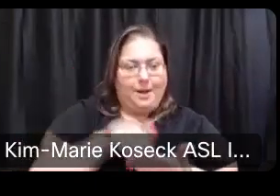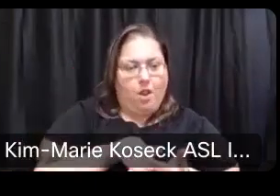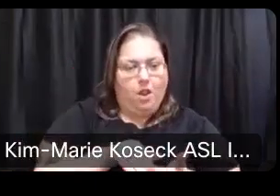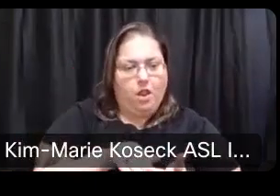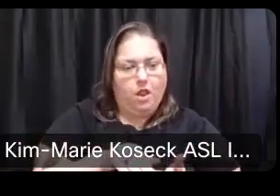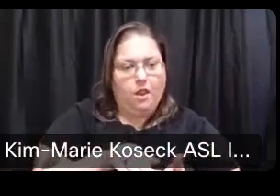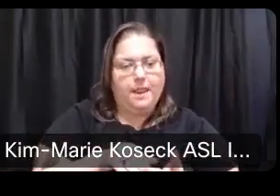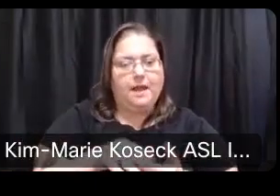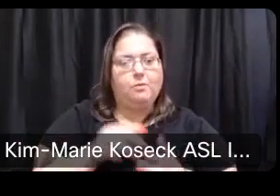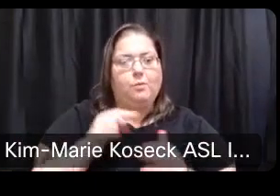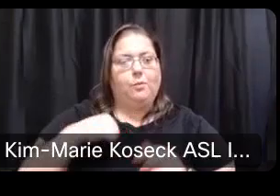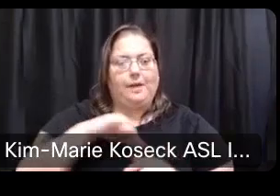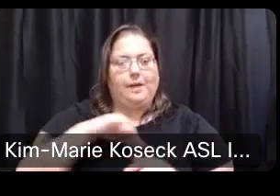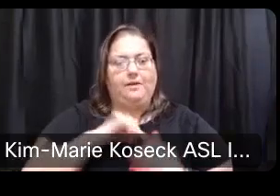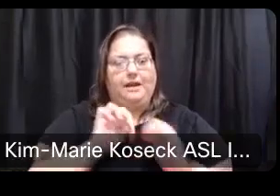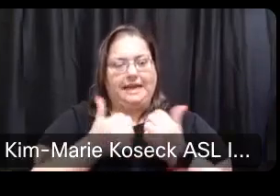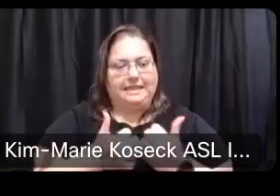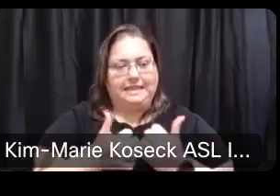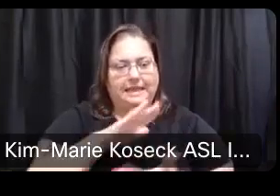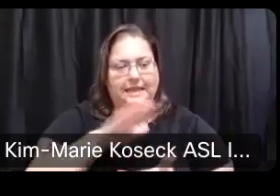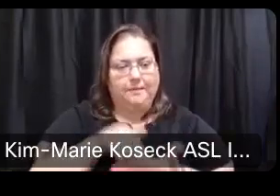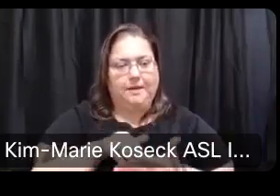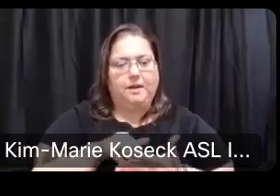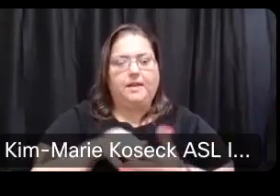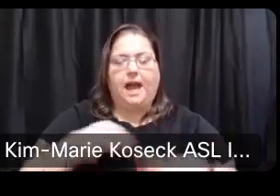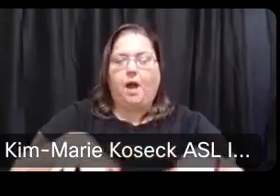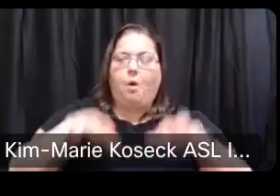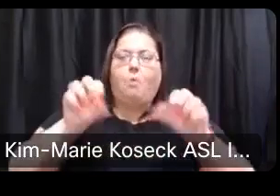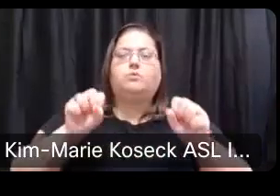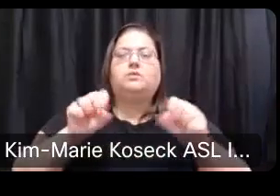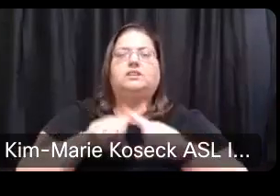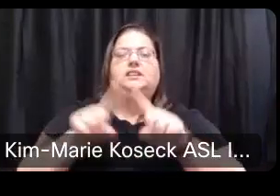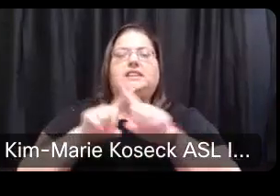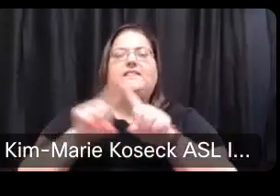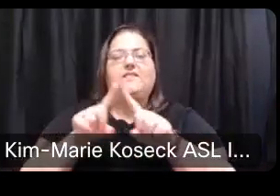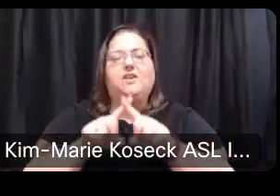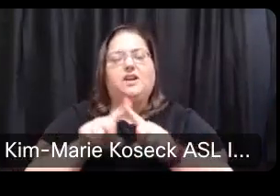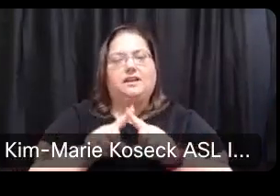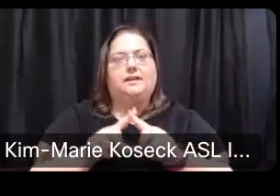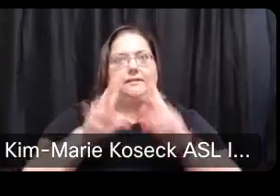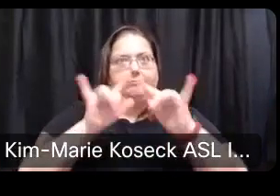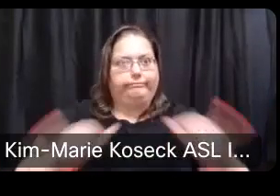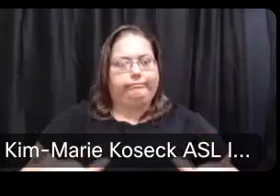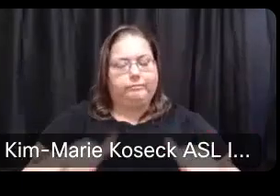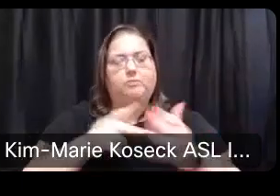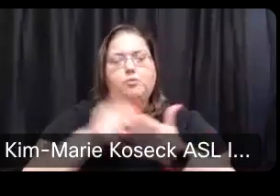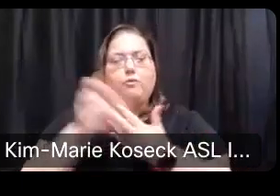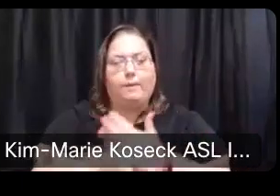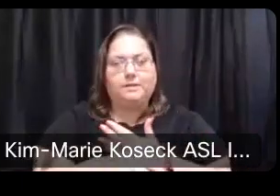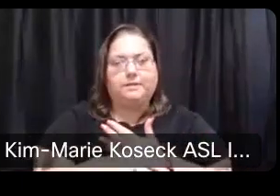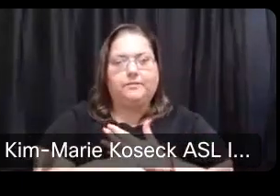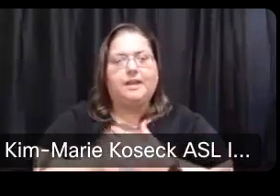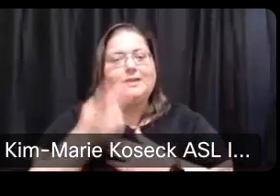in an agency that administers a whole host of different varied programs that you see